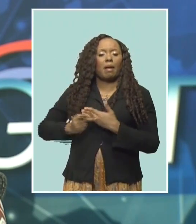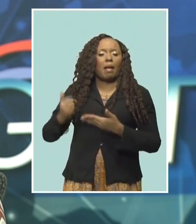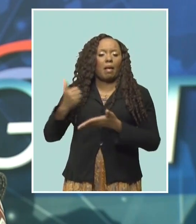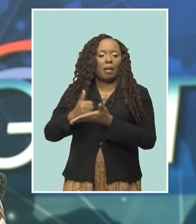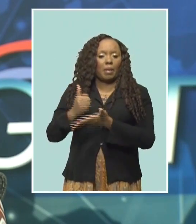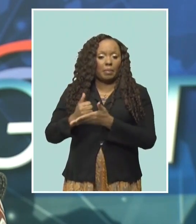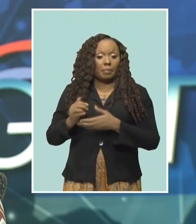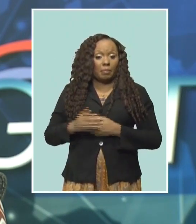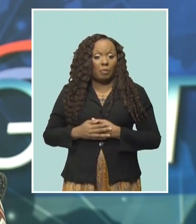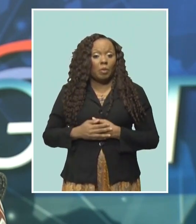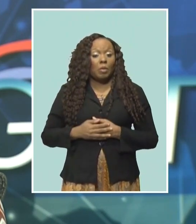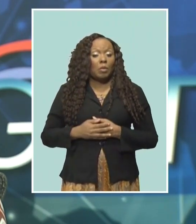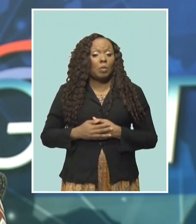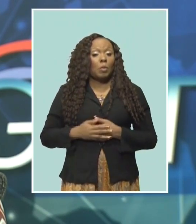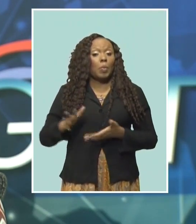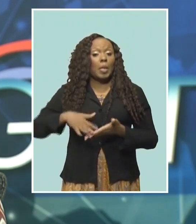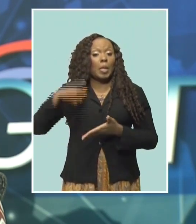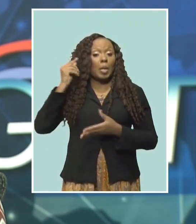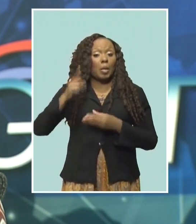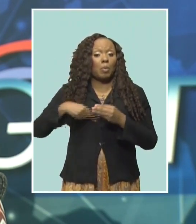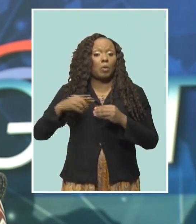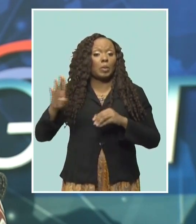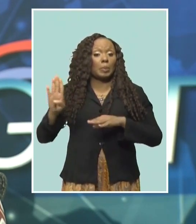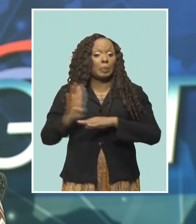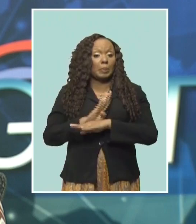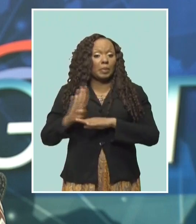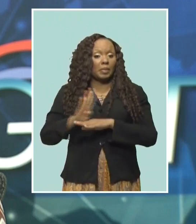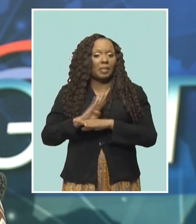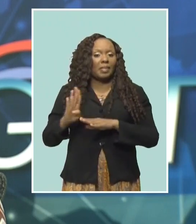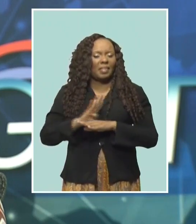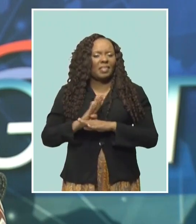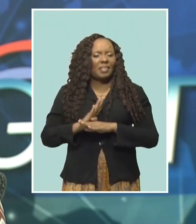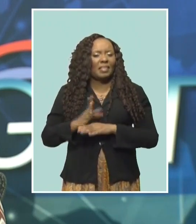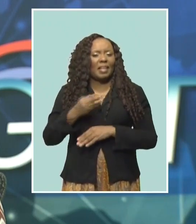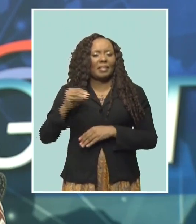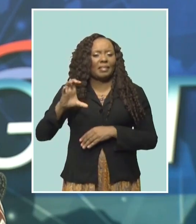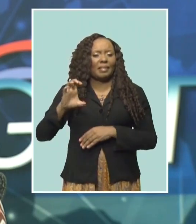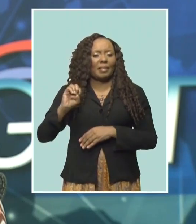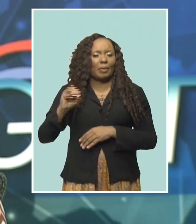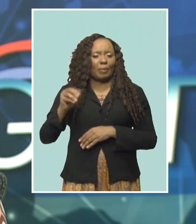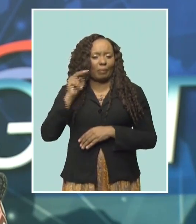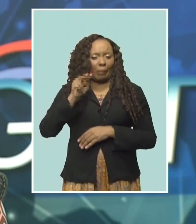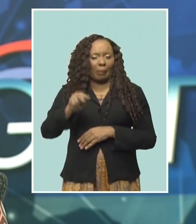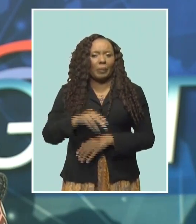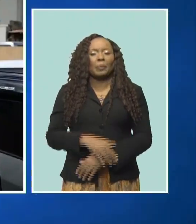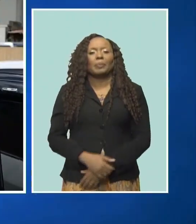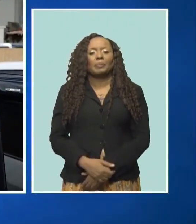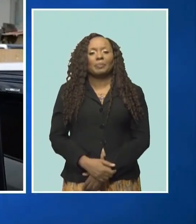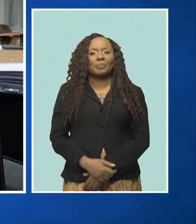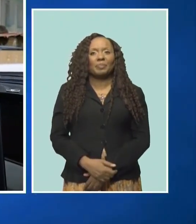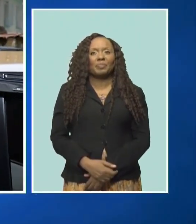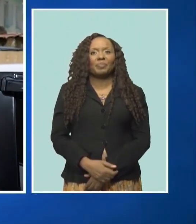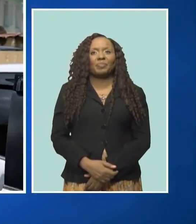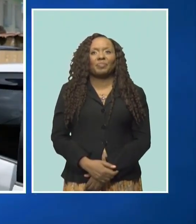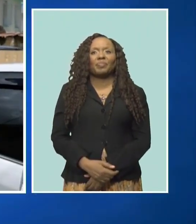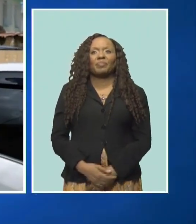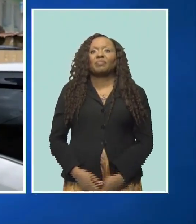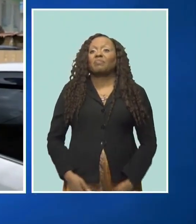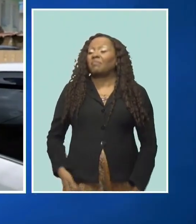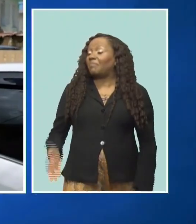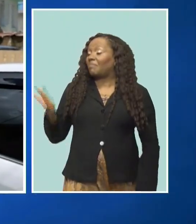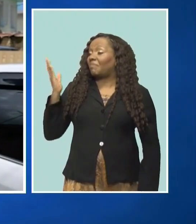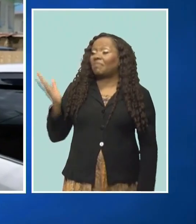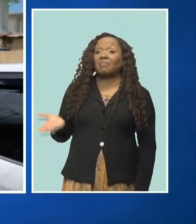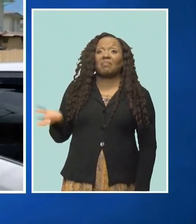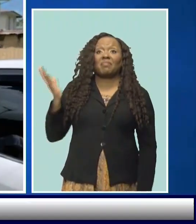Business Report, Trevor Thorpe learns about the business from owner and CEO Letitia Edwards. The young owner tells the Yes